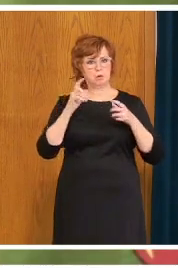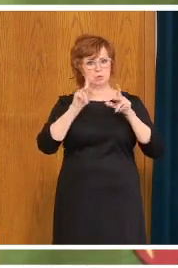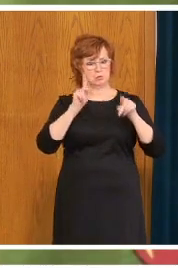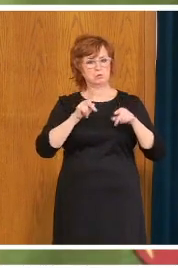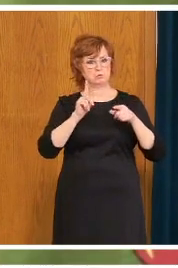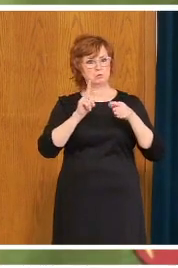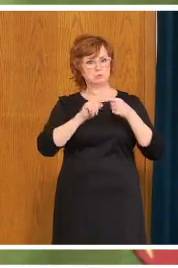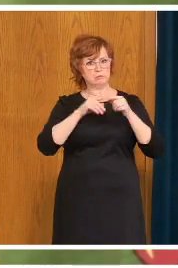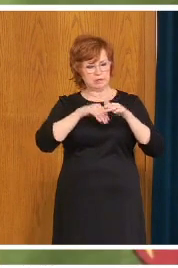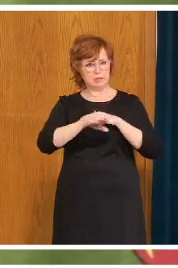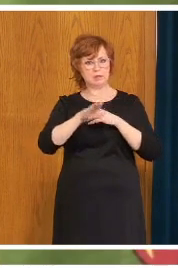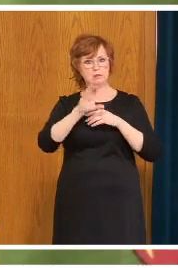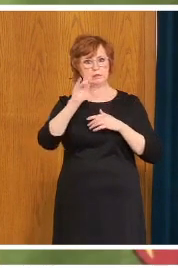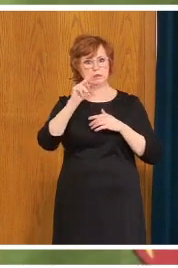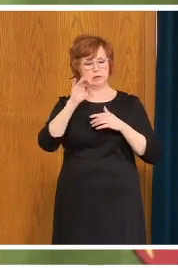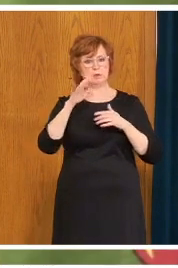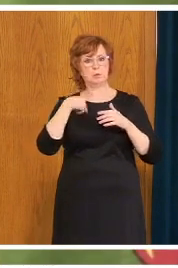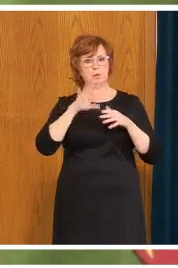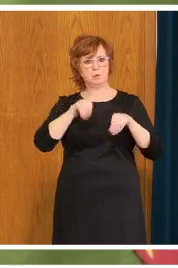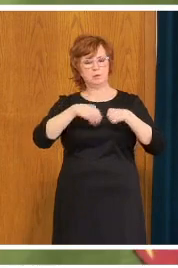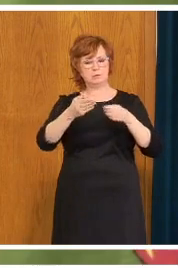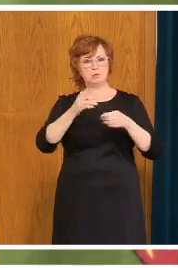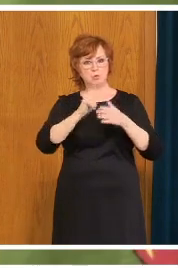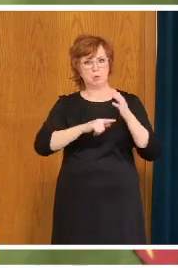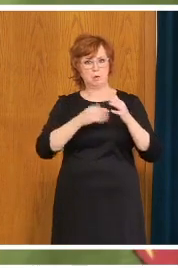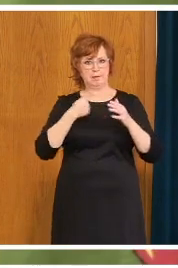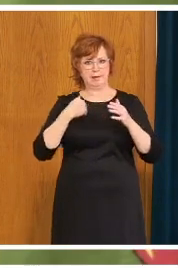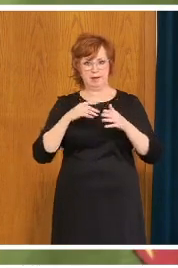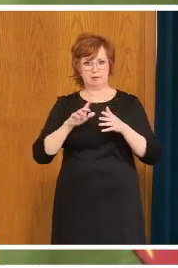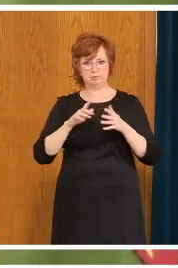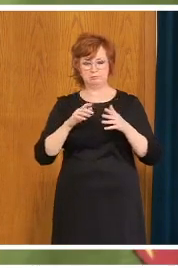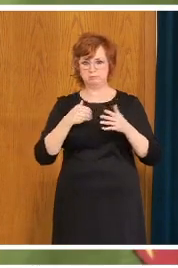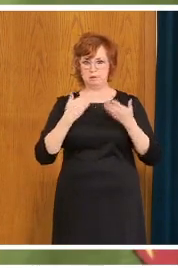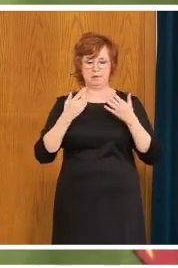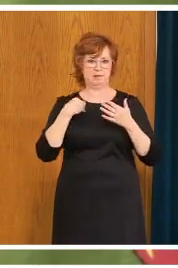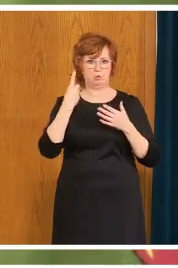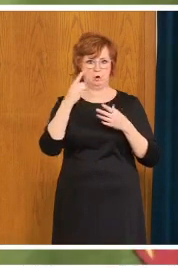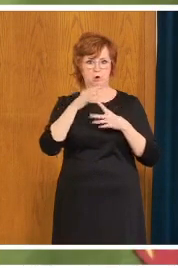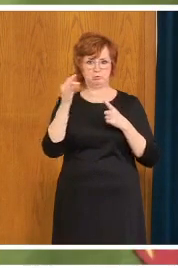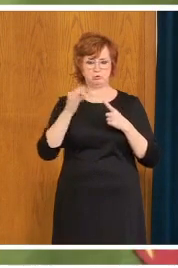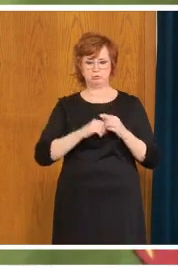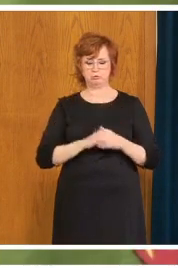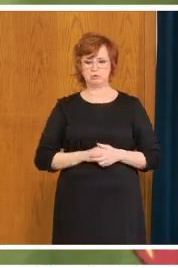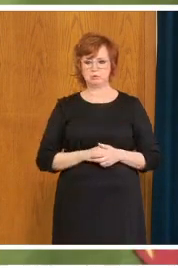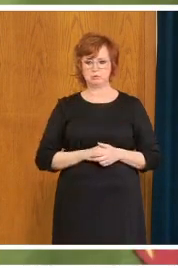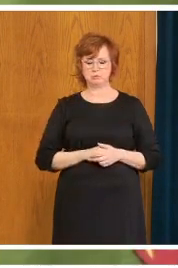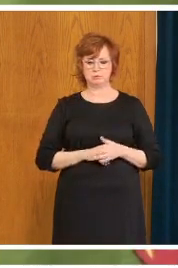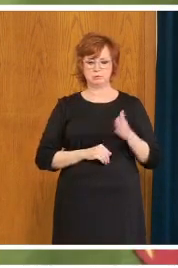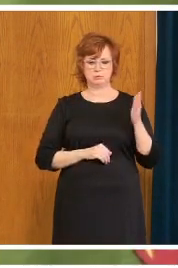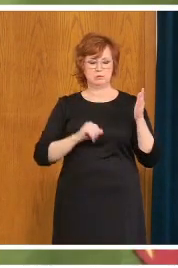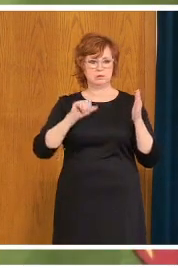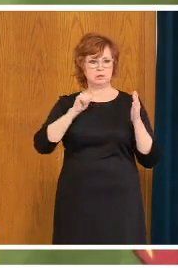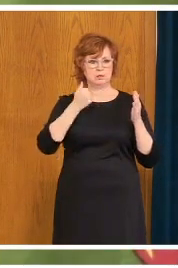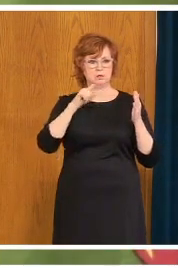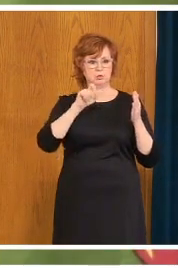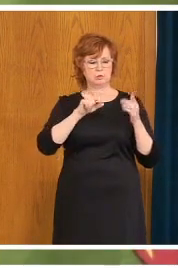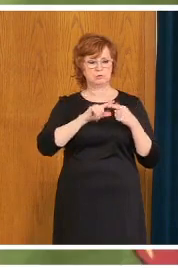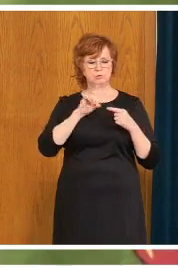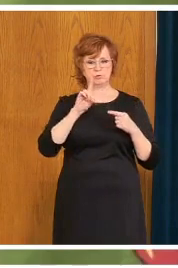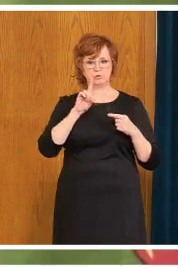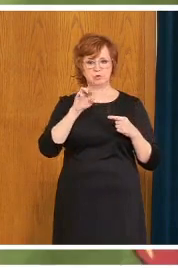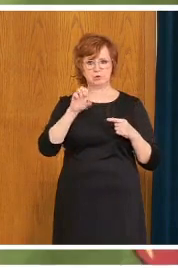is available on hand at that specific location. Do you have another question, Caitlin? Yes, my next question is for